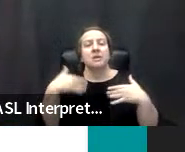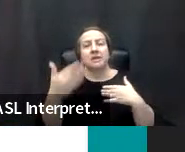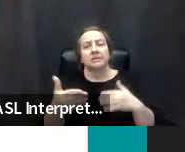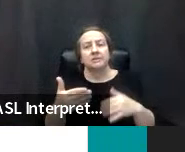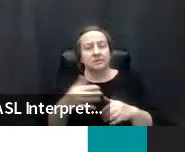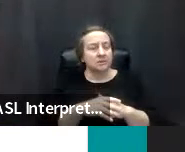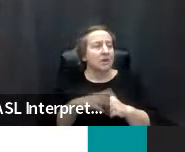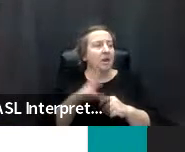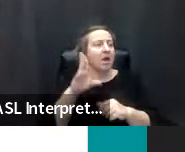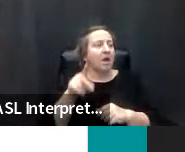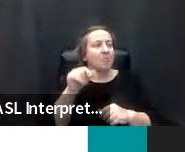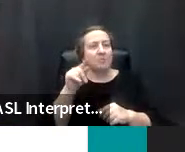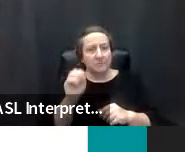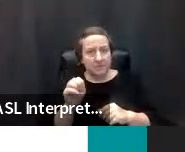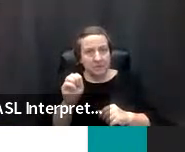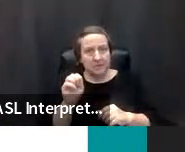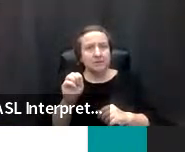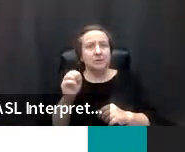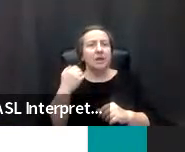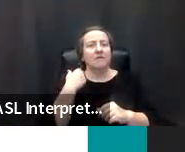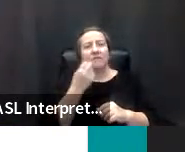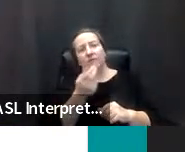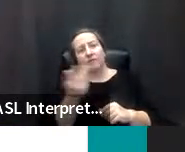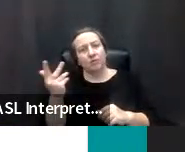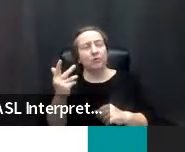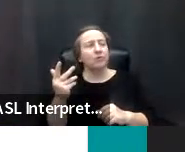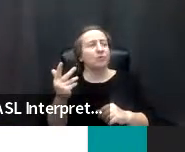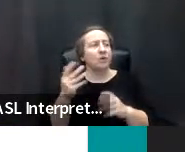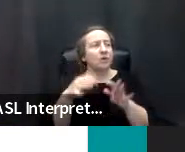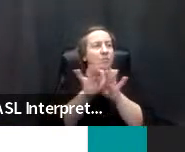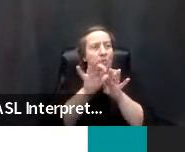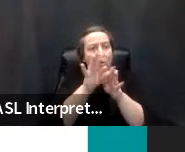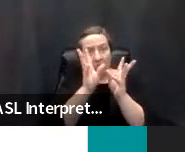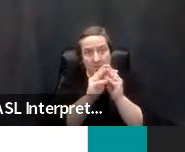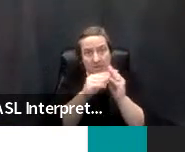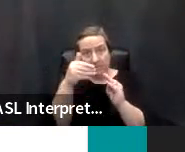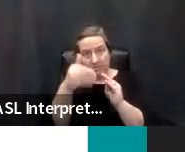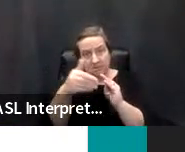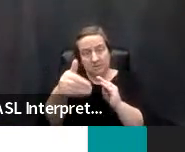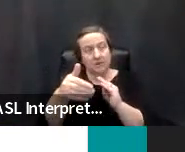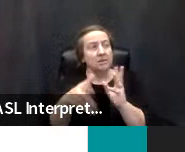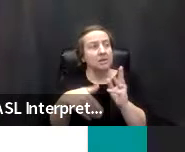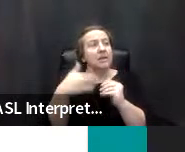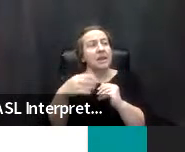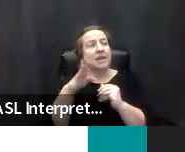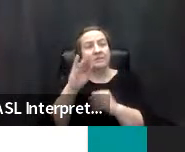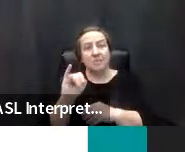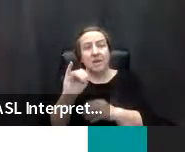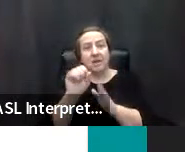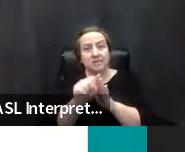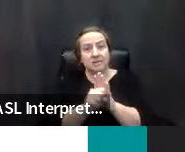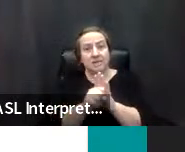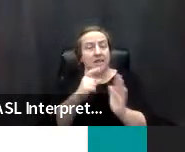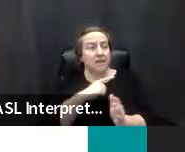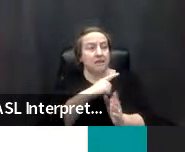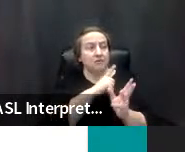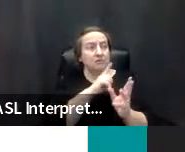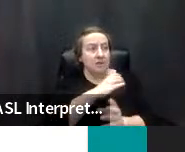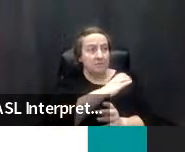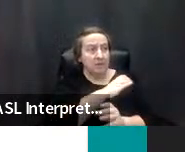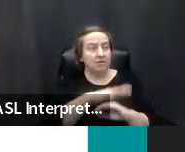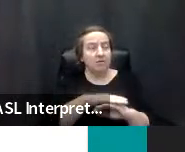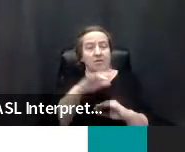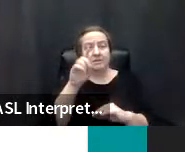a update. We have a number of important meetings coming up. Our next bi-state legislative committee is on December